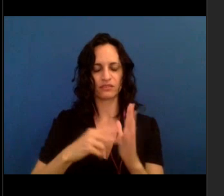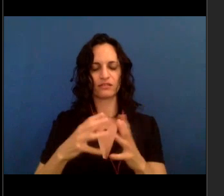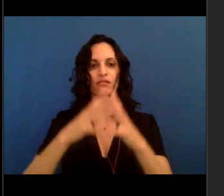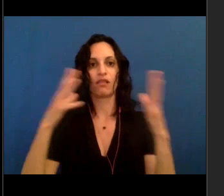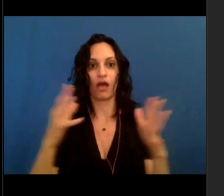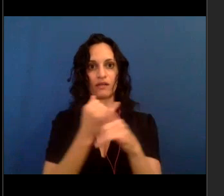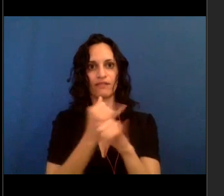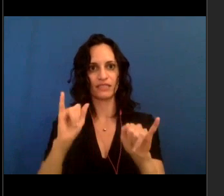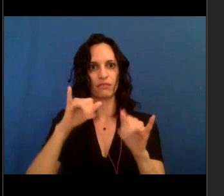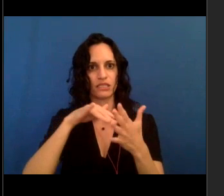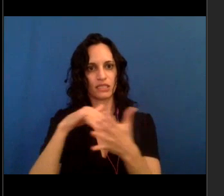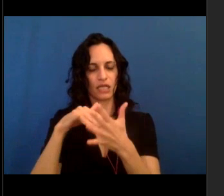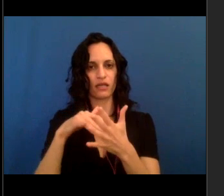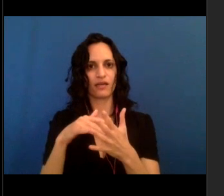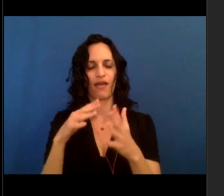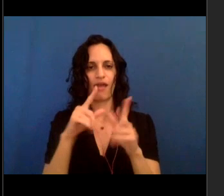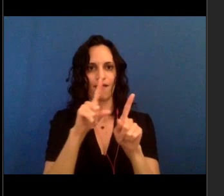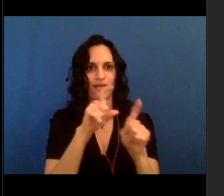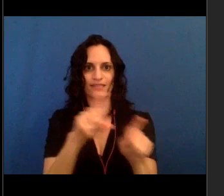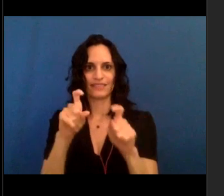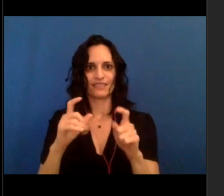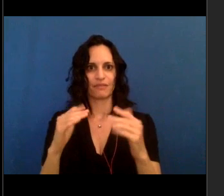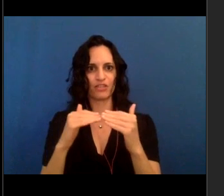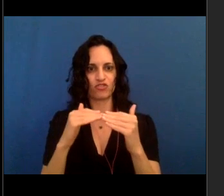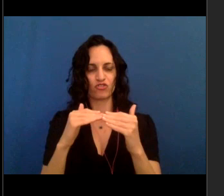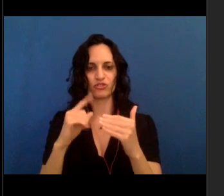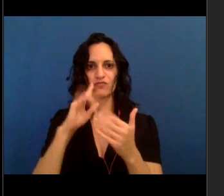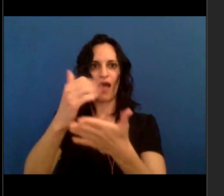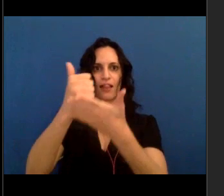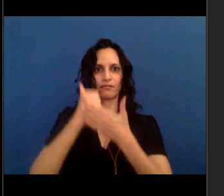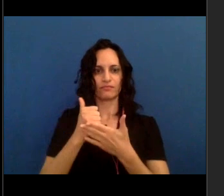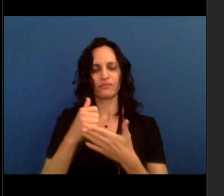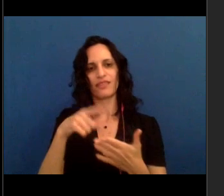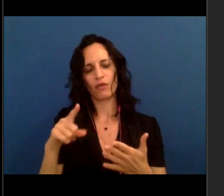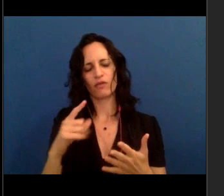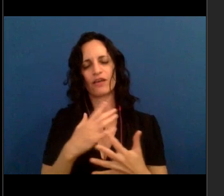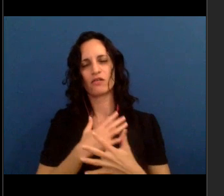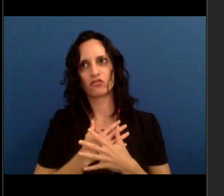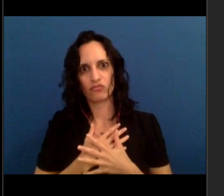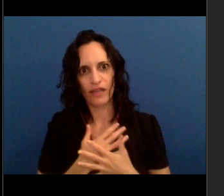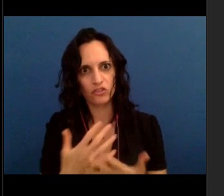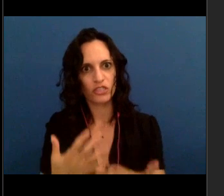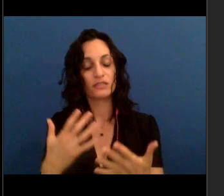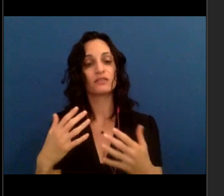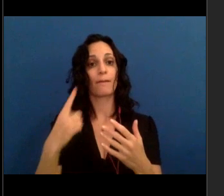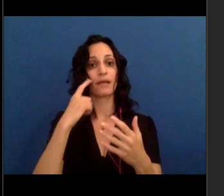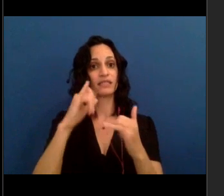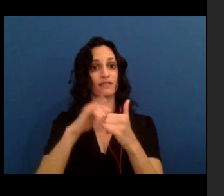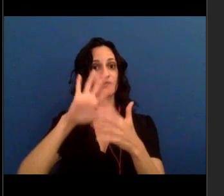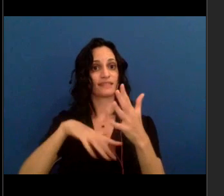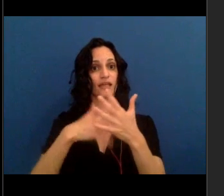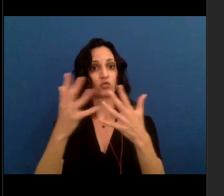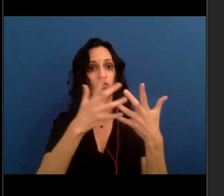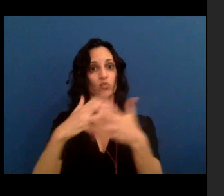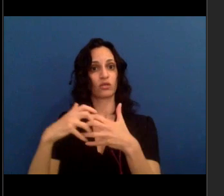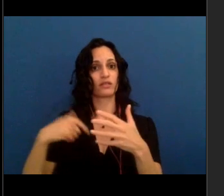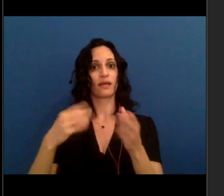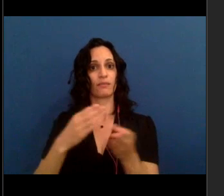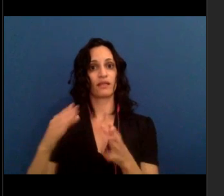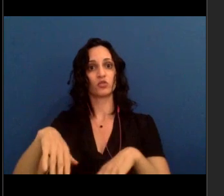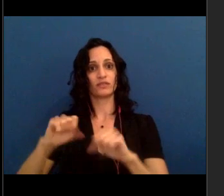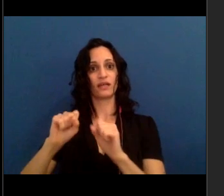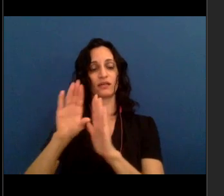and asking my wonderful peers for lots of help, and they were very gracious. Because of the way that the scheduling worked out, I had planned to take the undergraduate